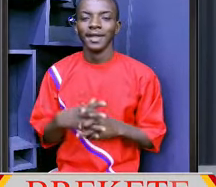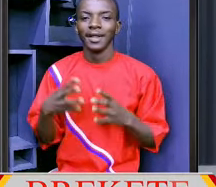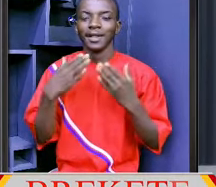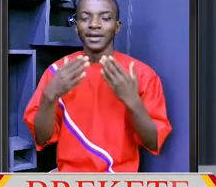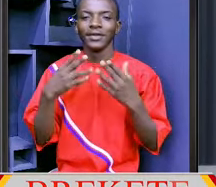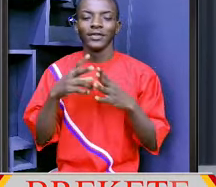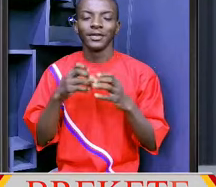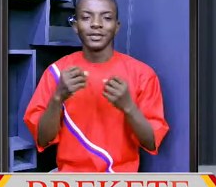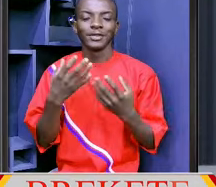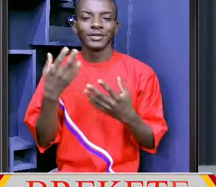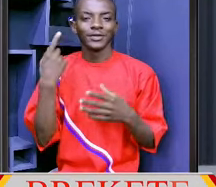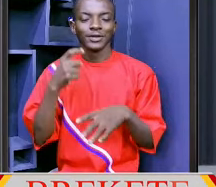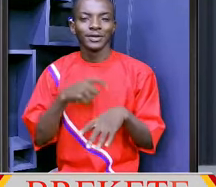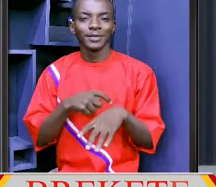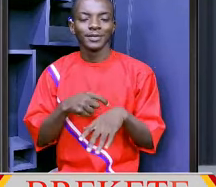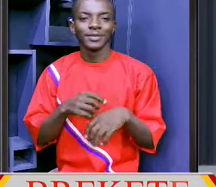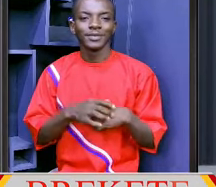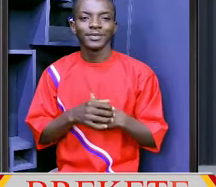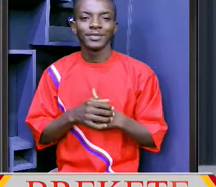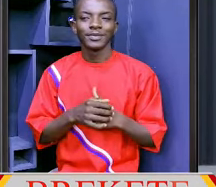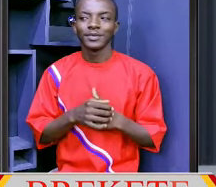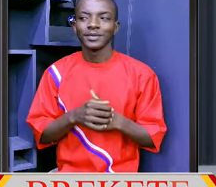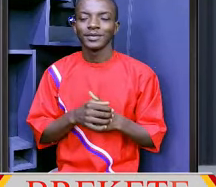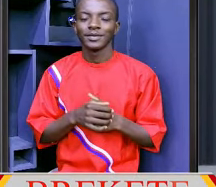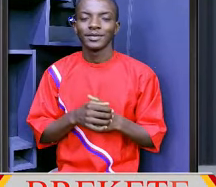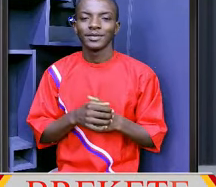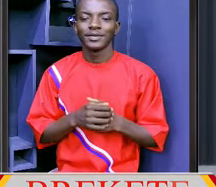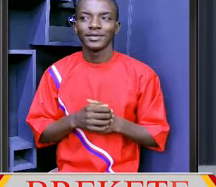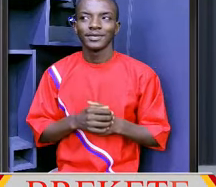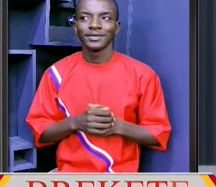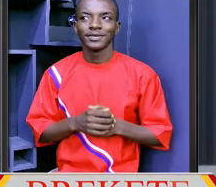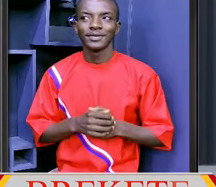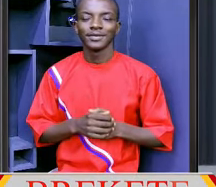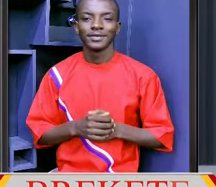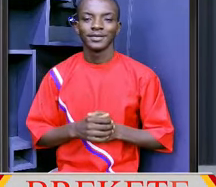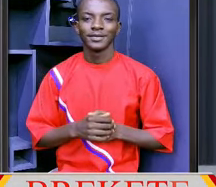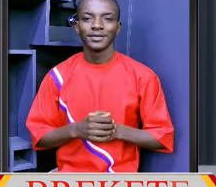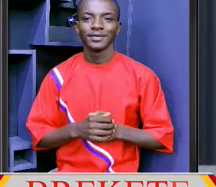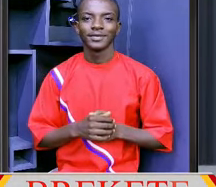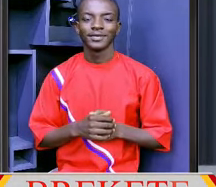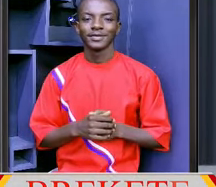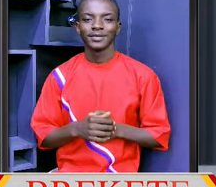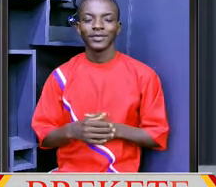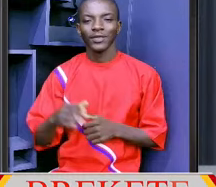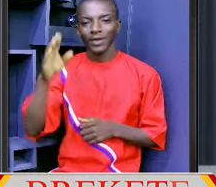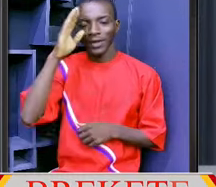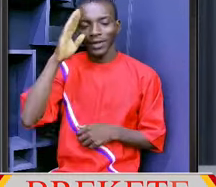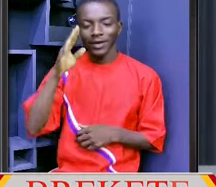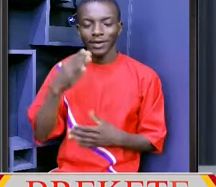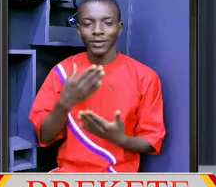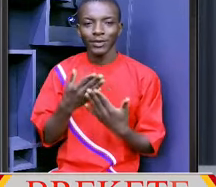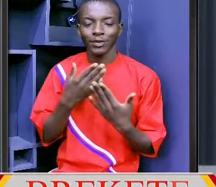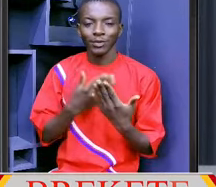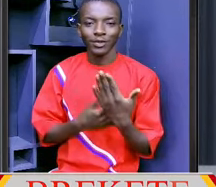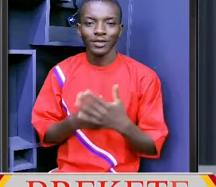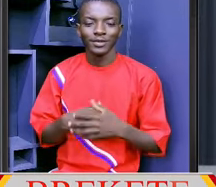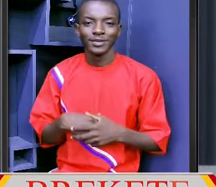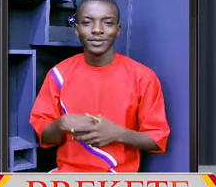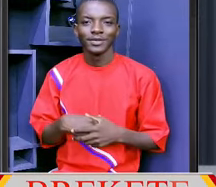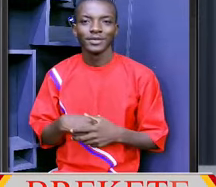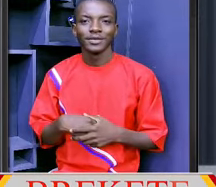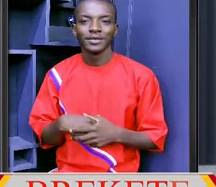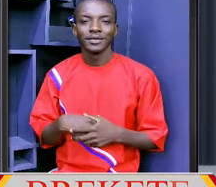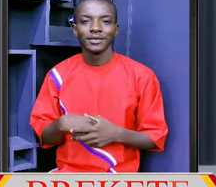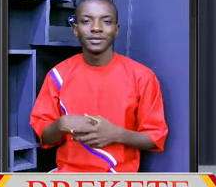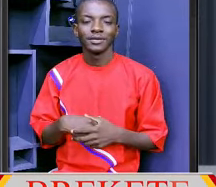thank you very much, sir, for your time. Even at you too, sir. Thank you. Hello, good morning. Hello,